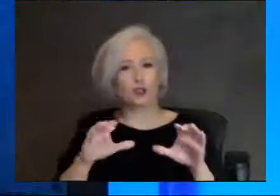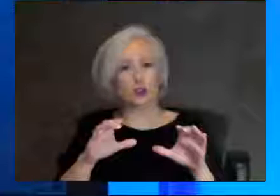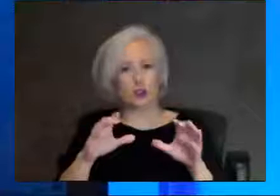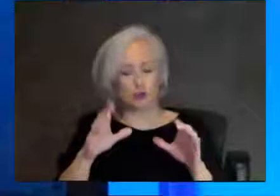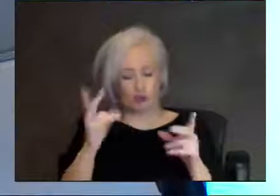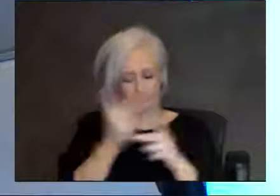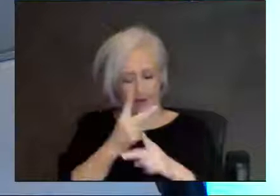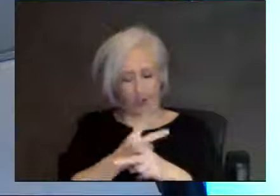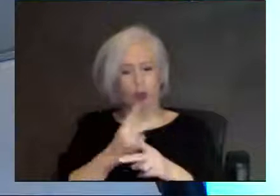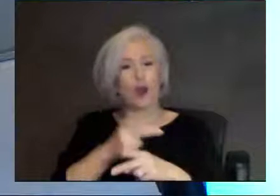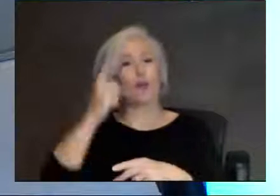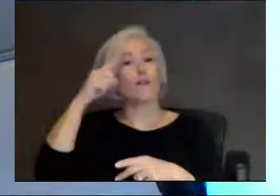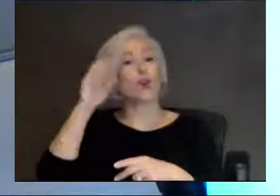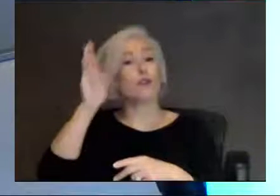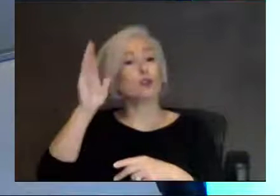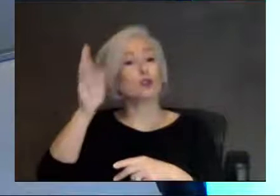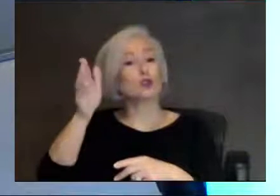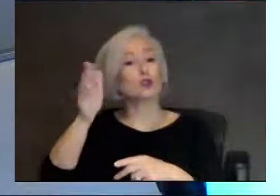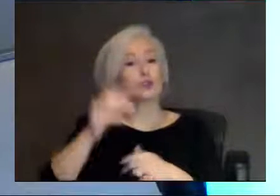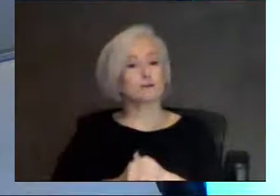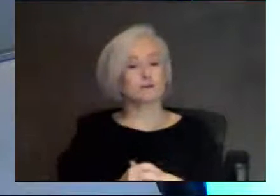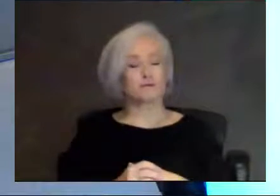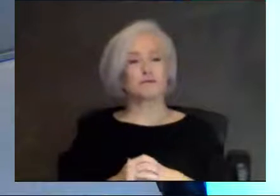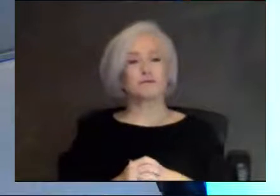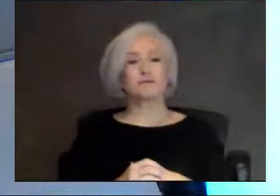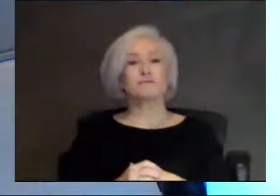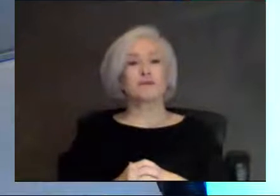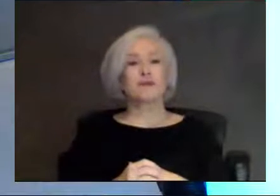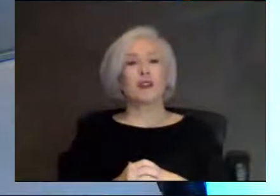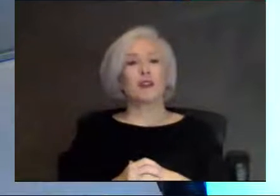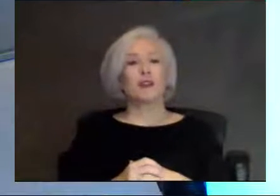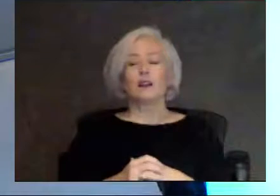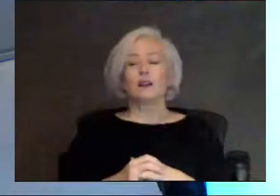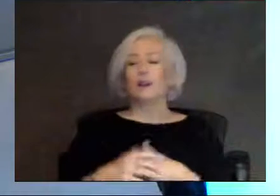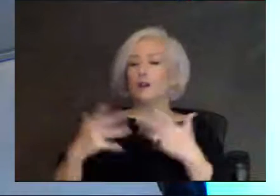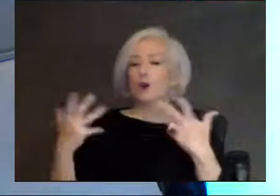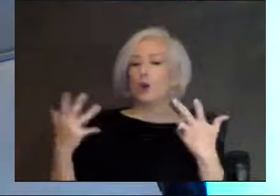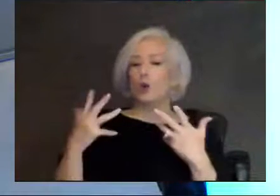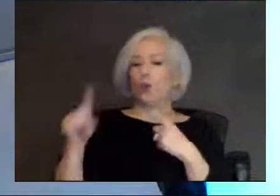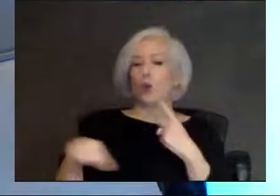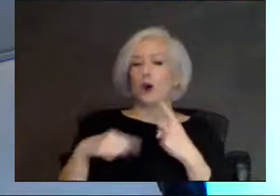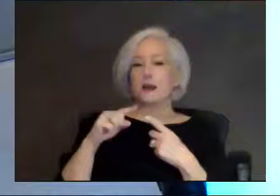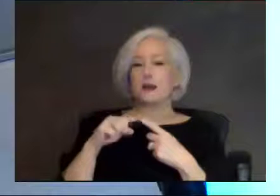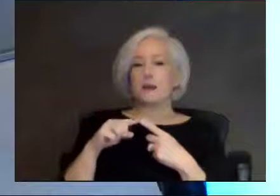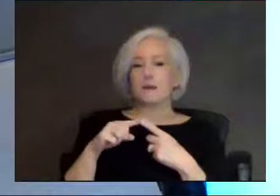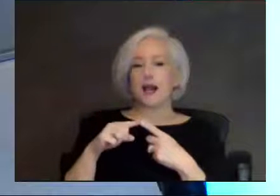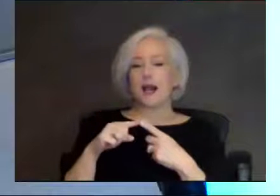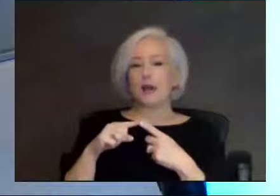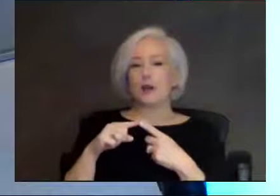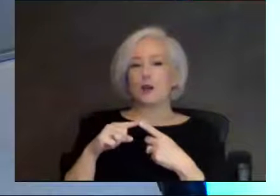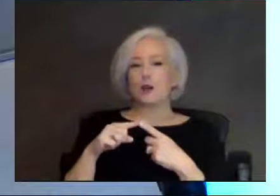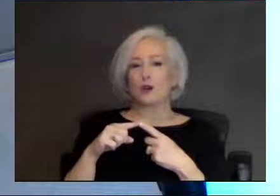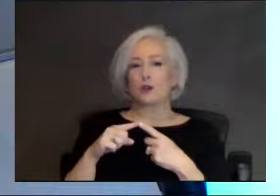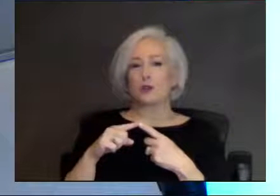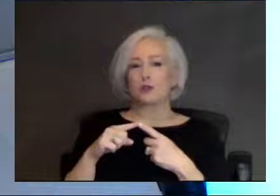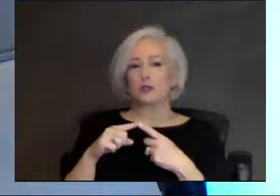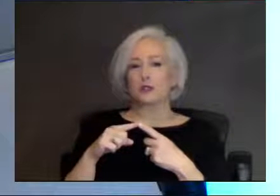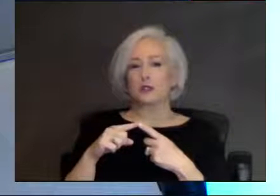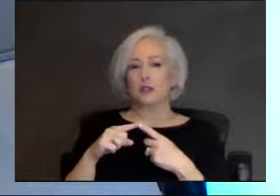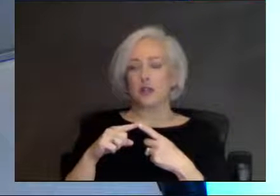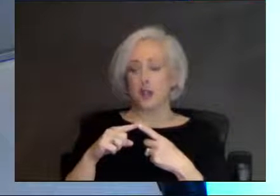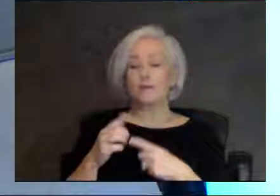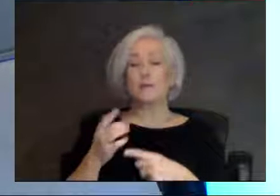right. So what about, is there a difference between the taste